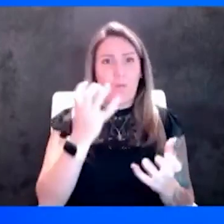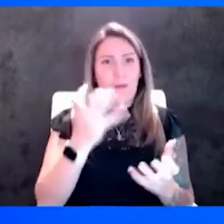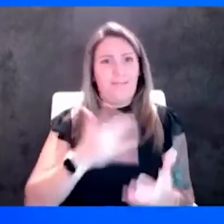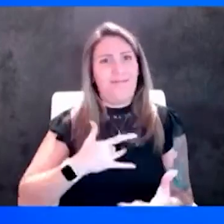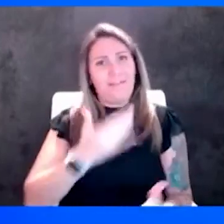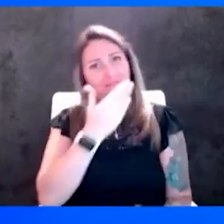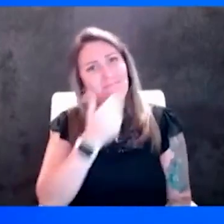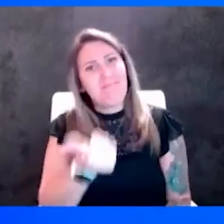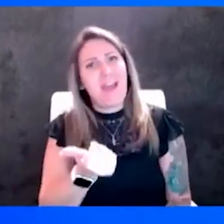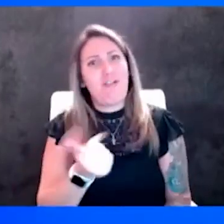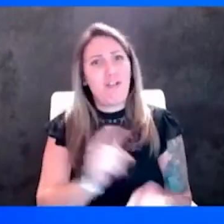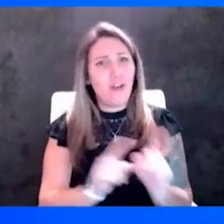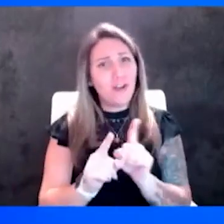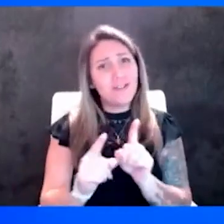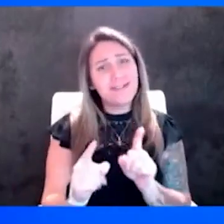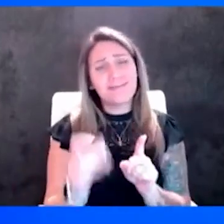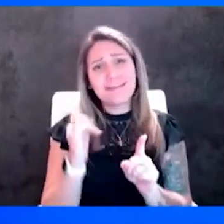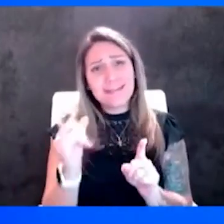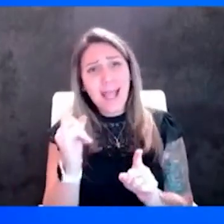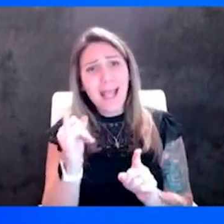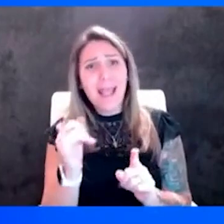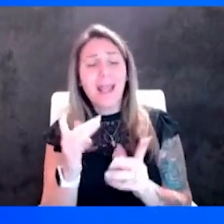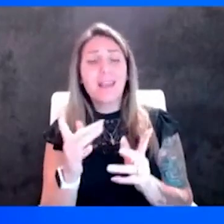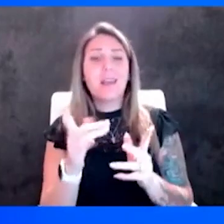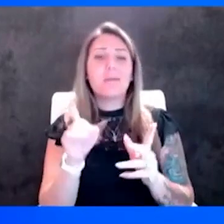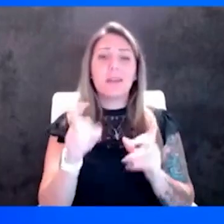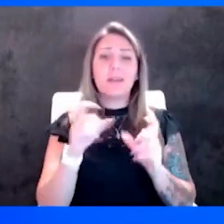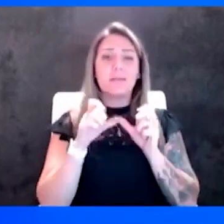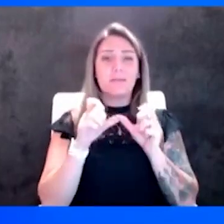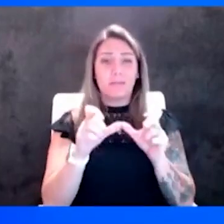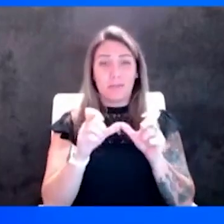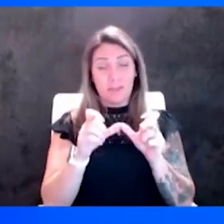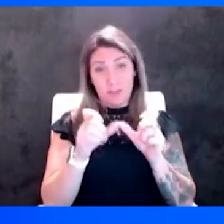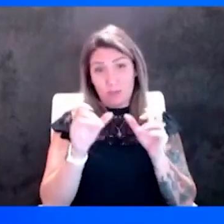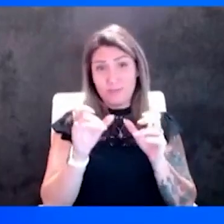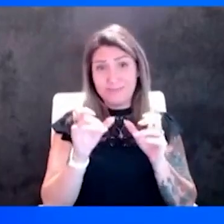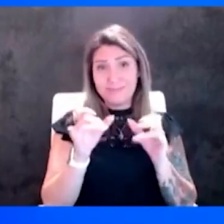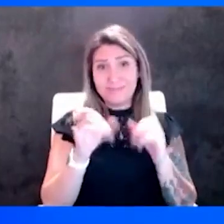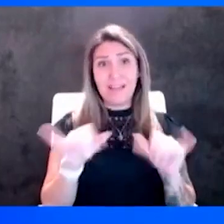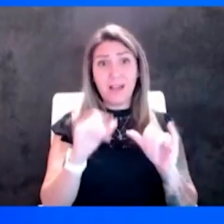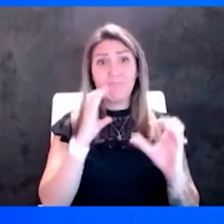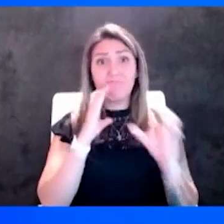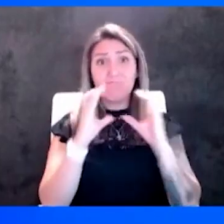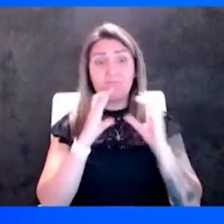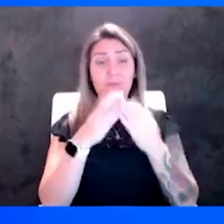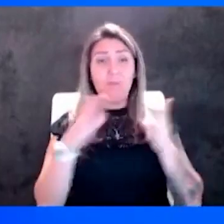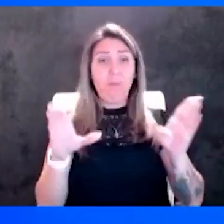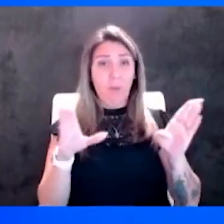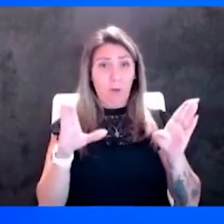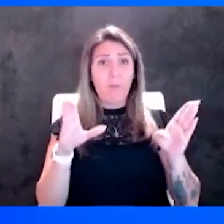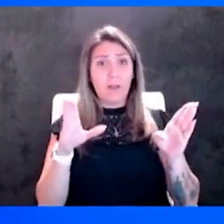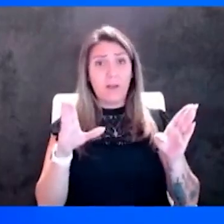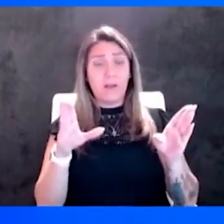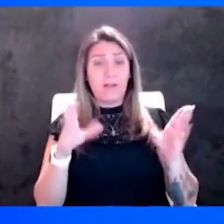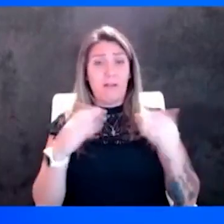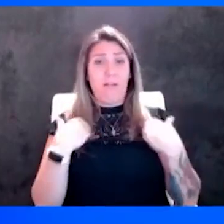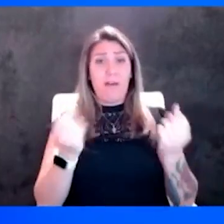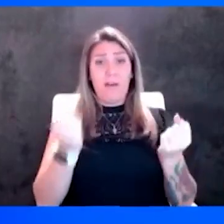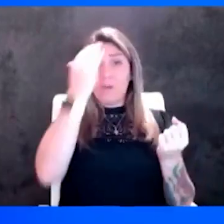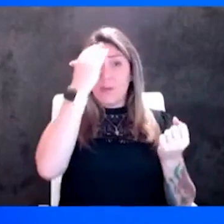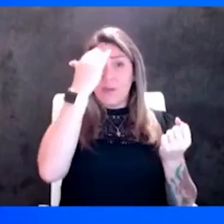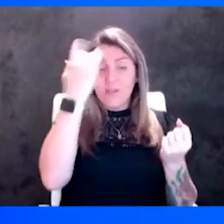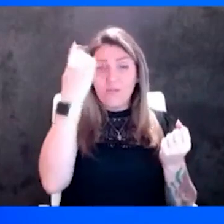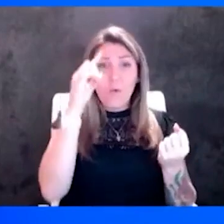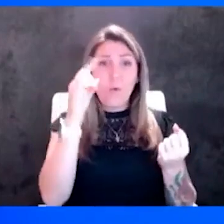something now, and so we have to continue these conversations as part of this public health awareness for everybody, because the